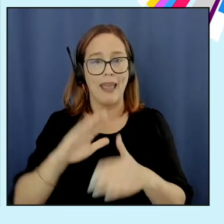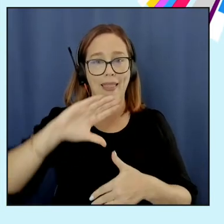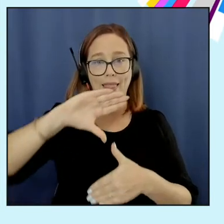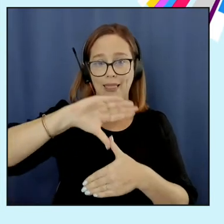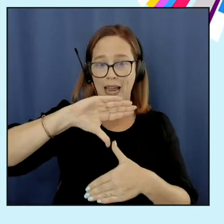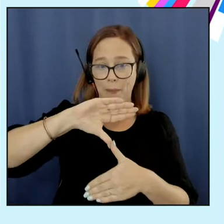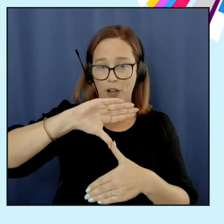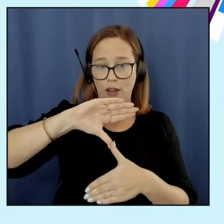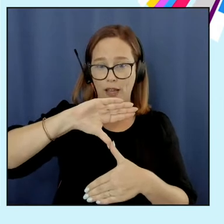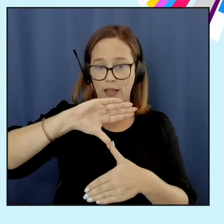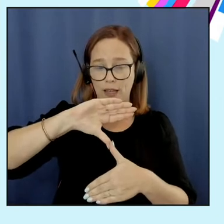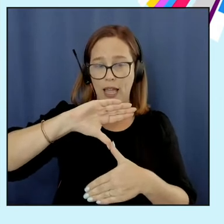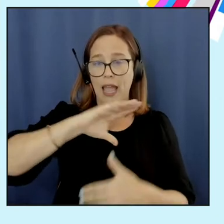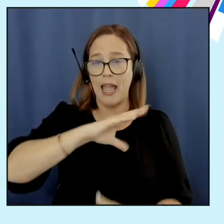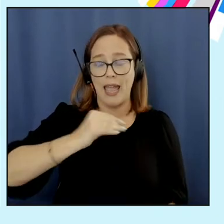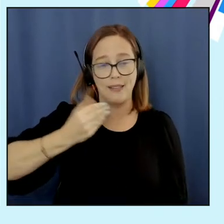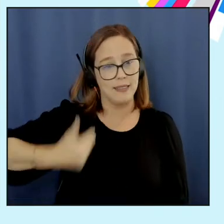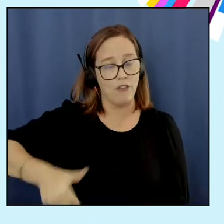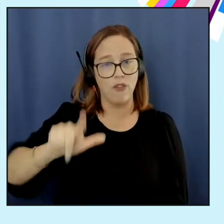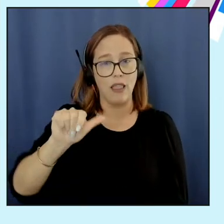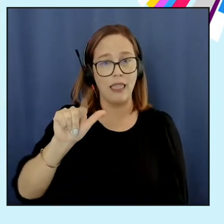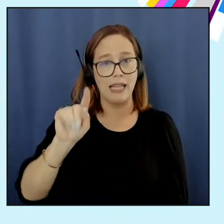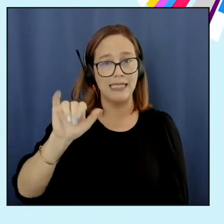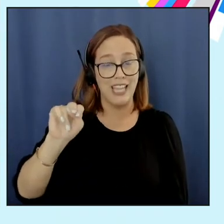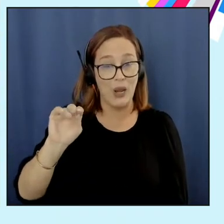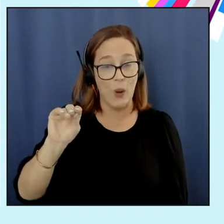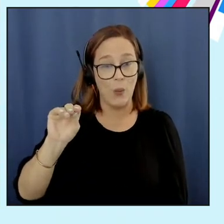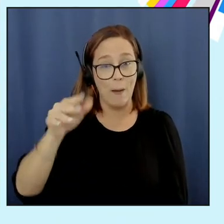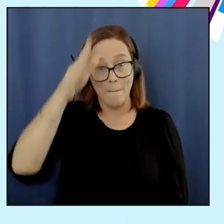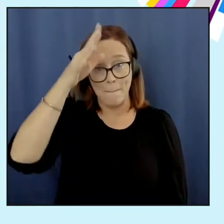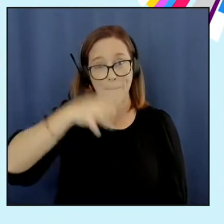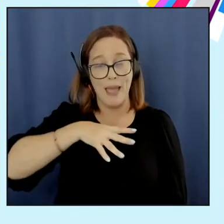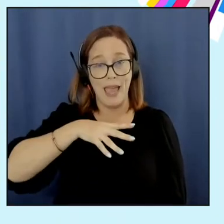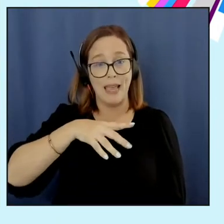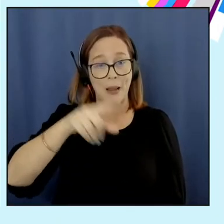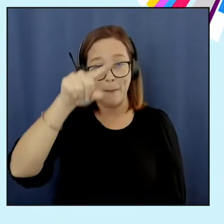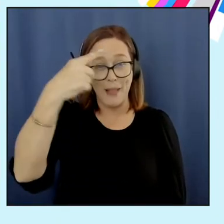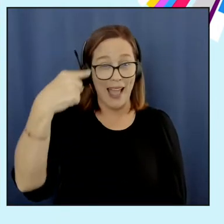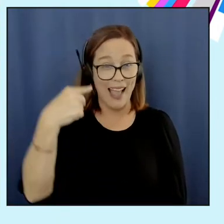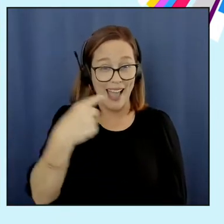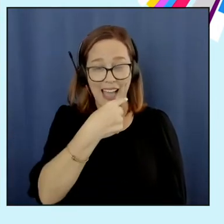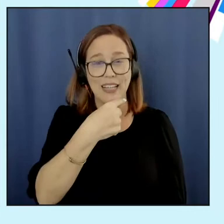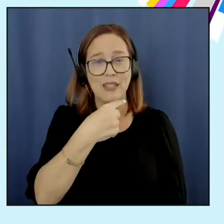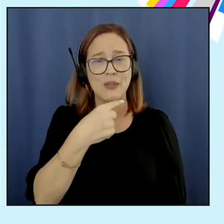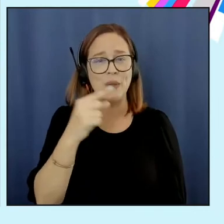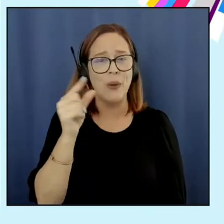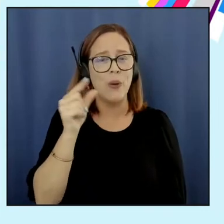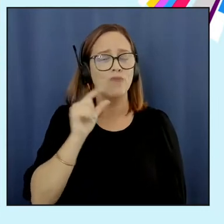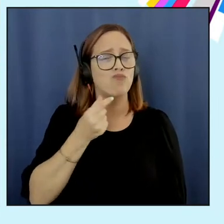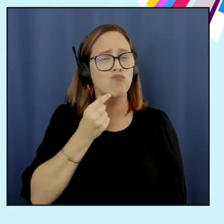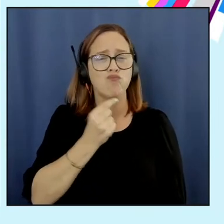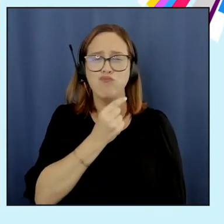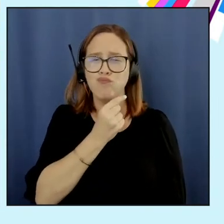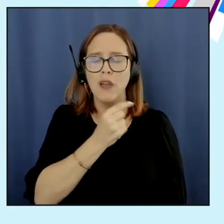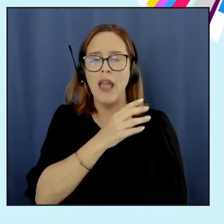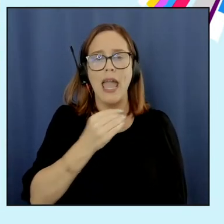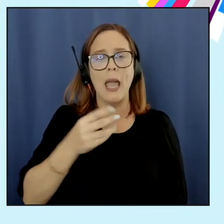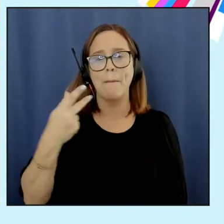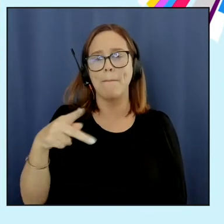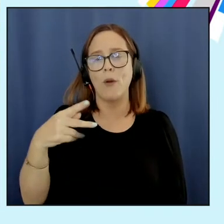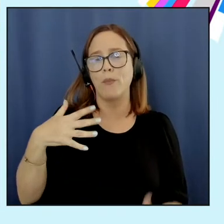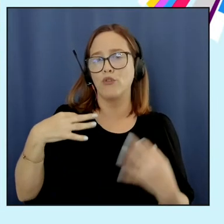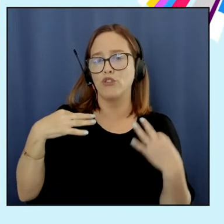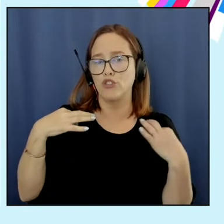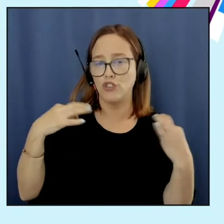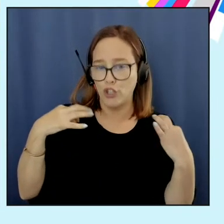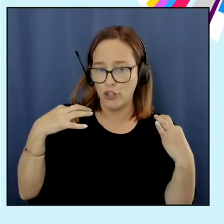I am a Latino man with black eyes, very small beard, and I'm wearing a purple shirt